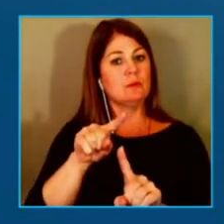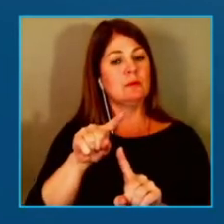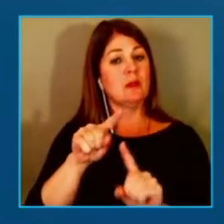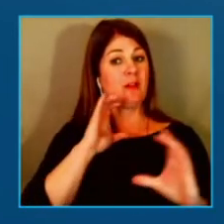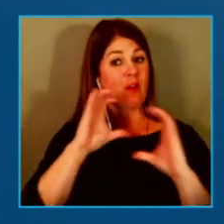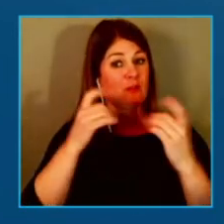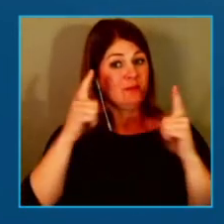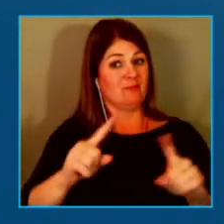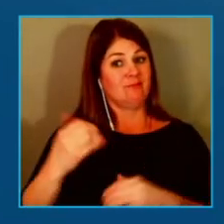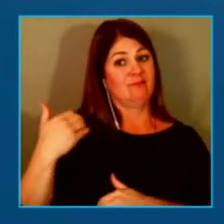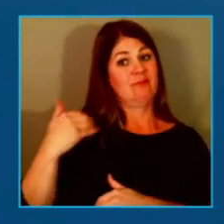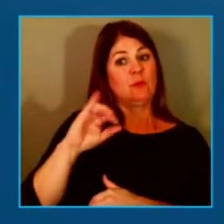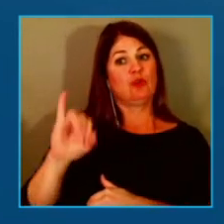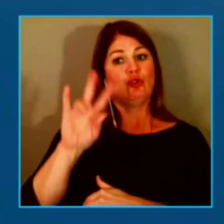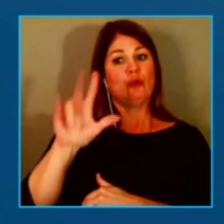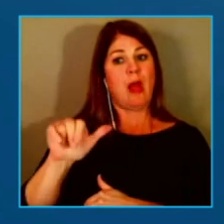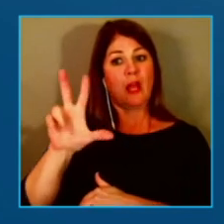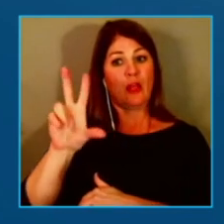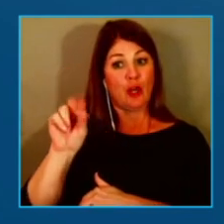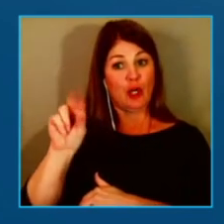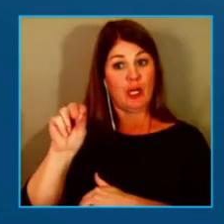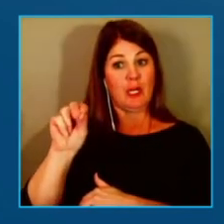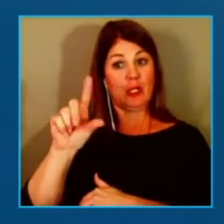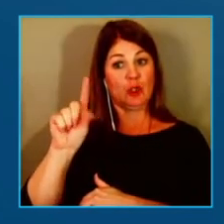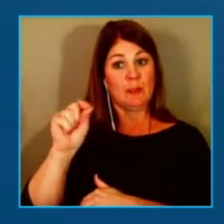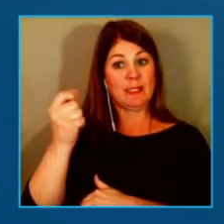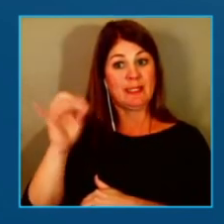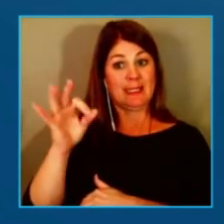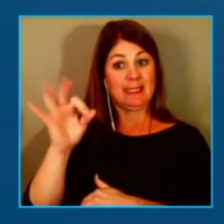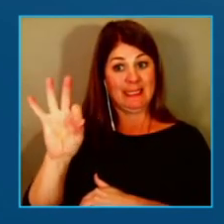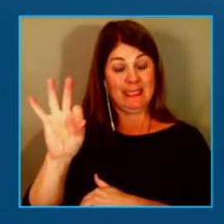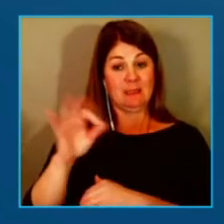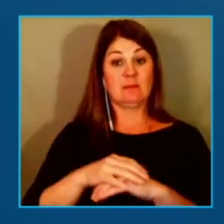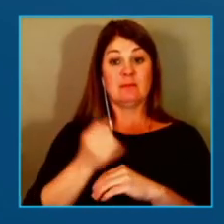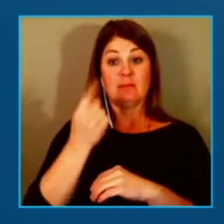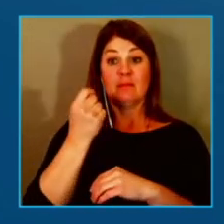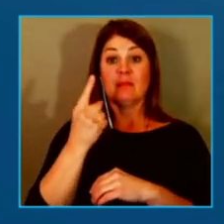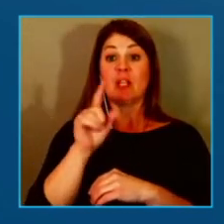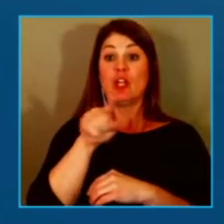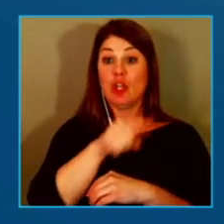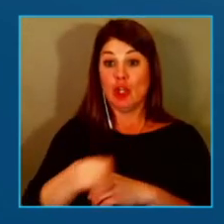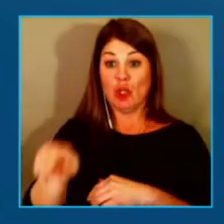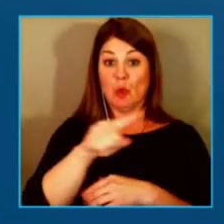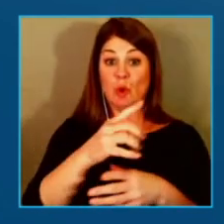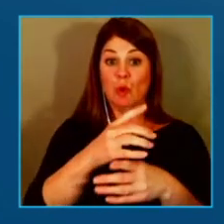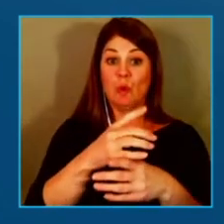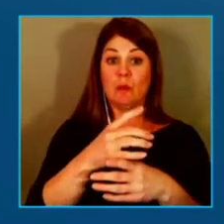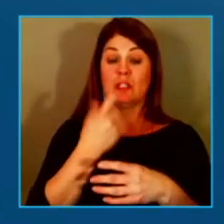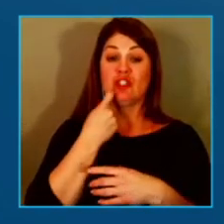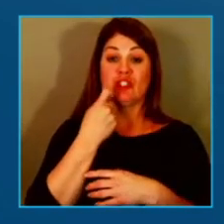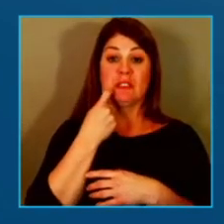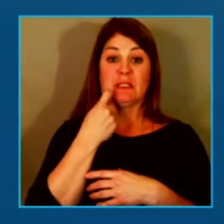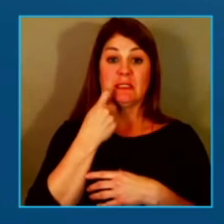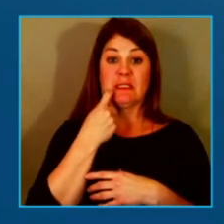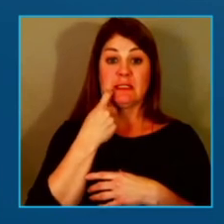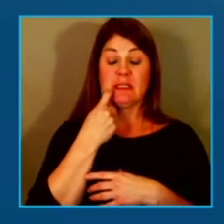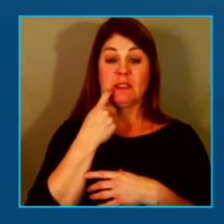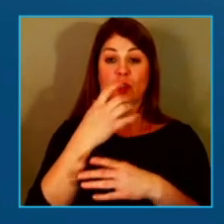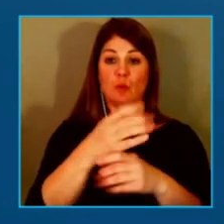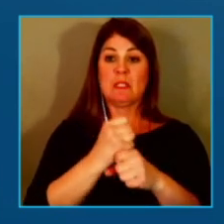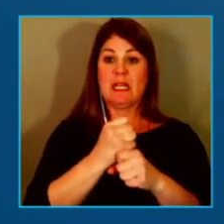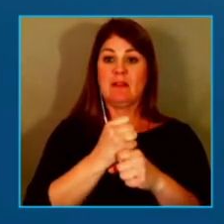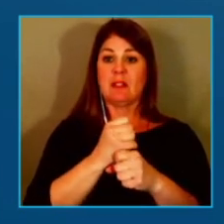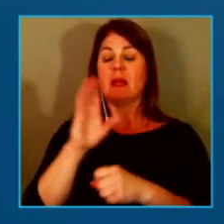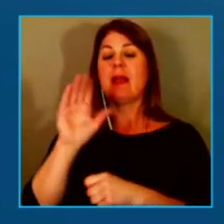July 30th, 2019. At that time, you all had just received Alabama proposed bylaws. They